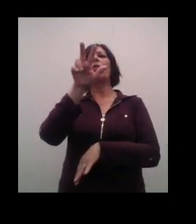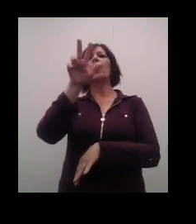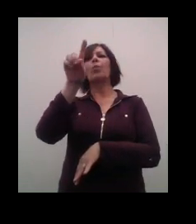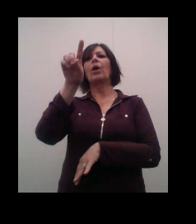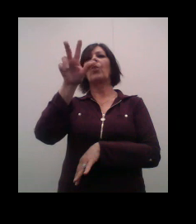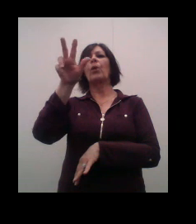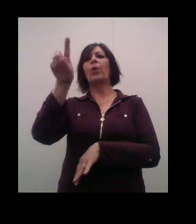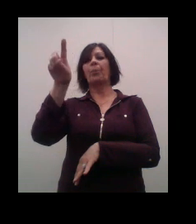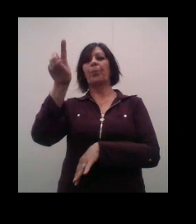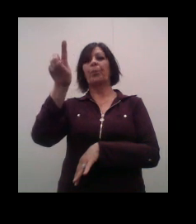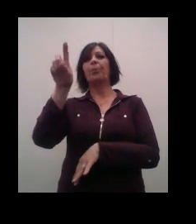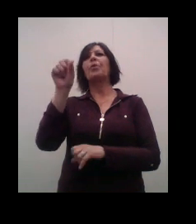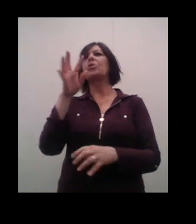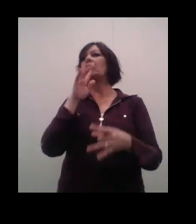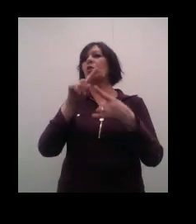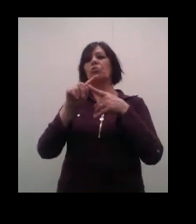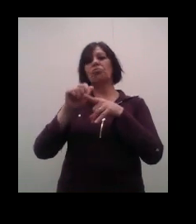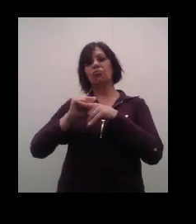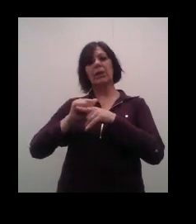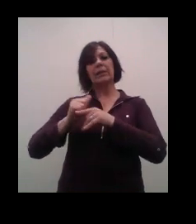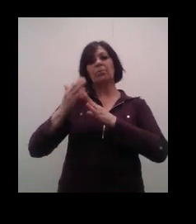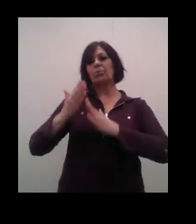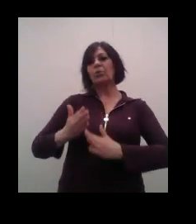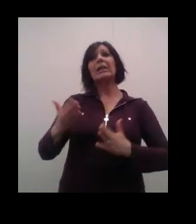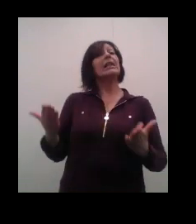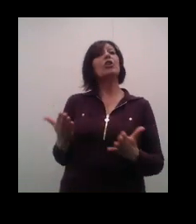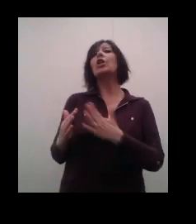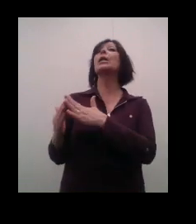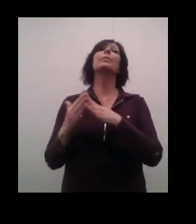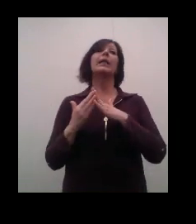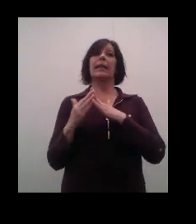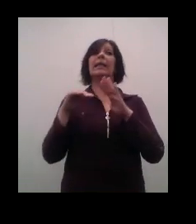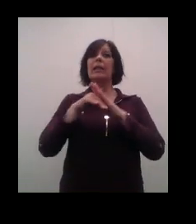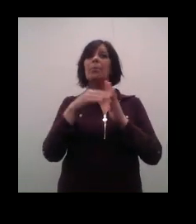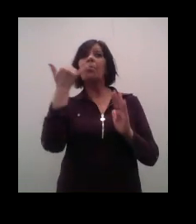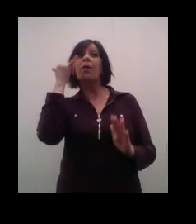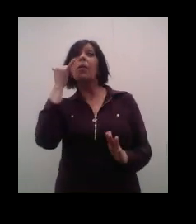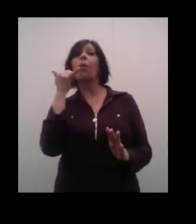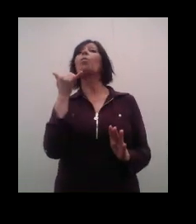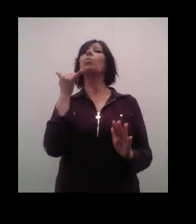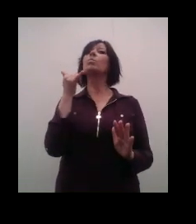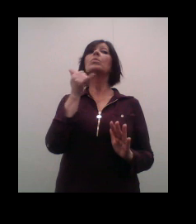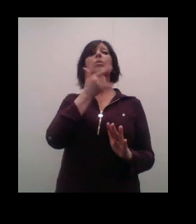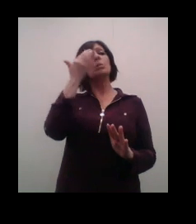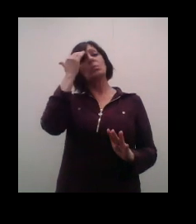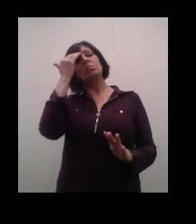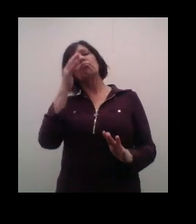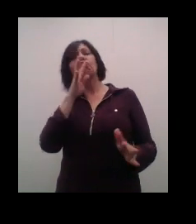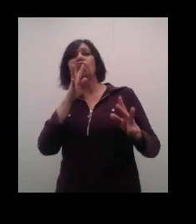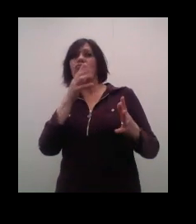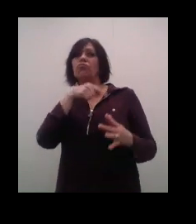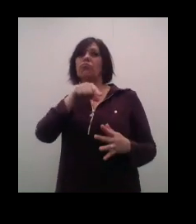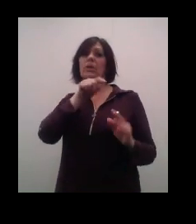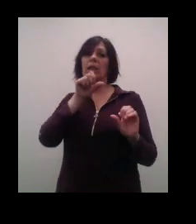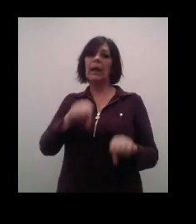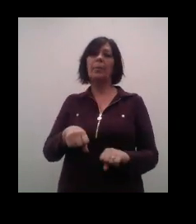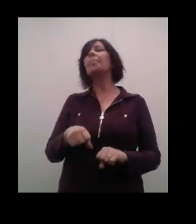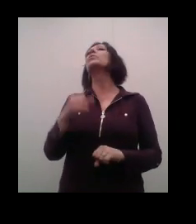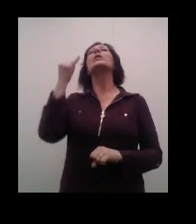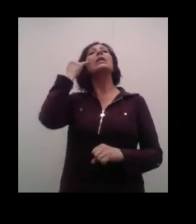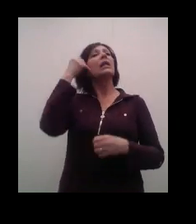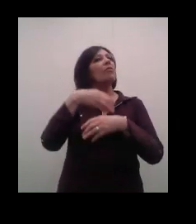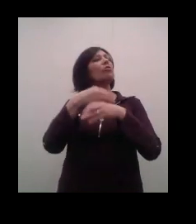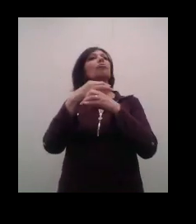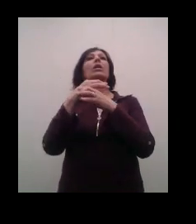834-3131. You will talk to a trained individual right here in our community, in the city of Buffalo. You're not going to be switched to a call center somewhere else. So if you're in a